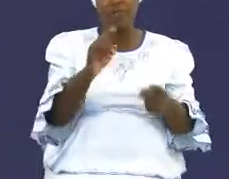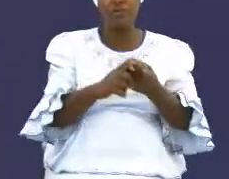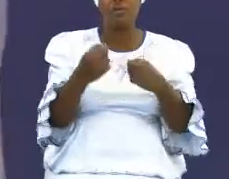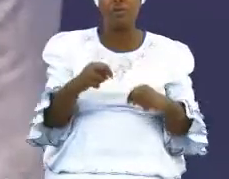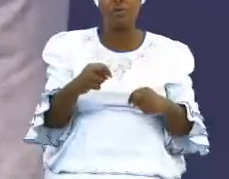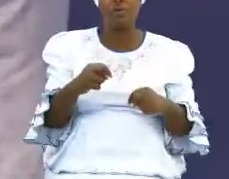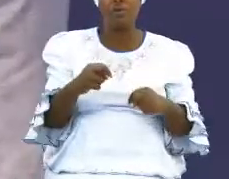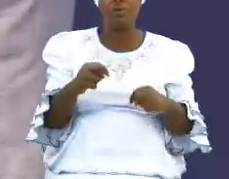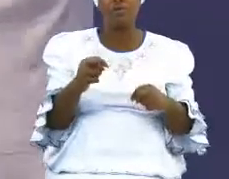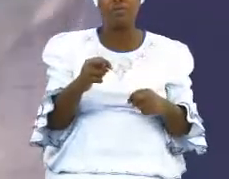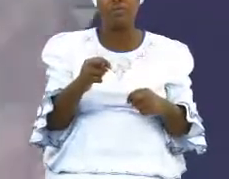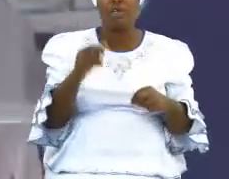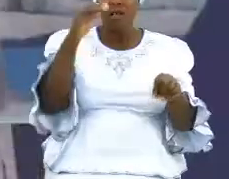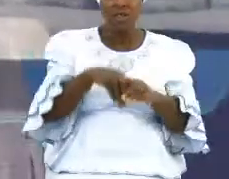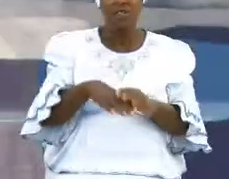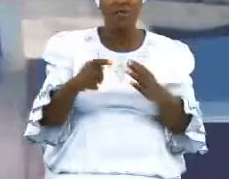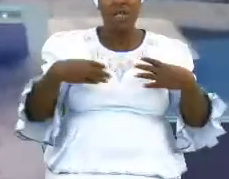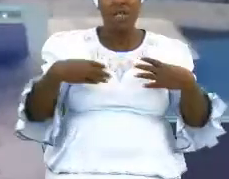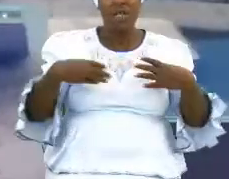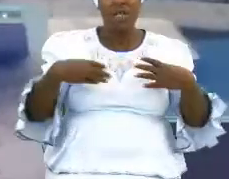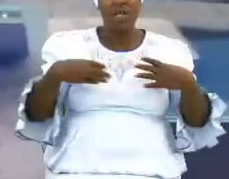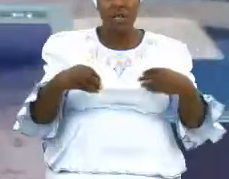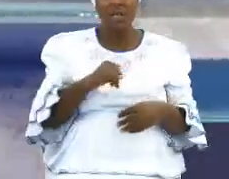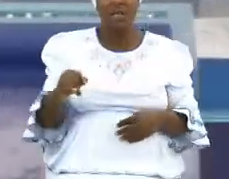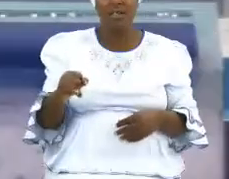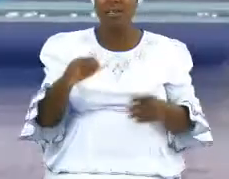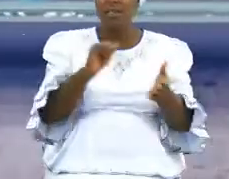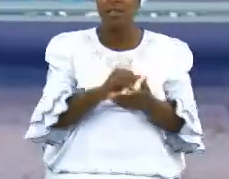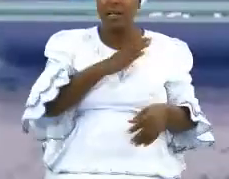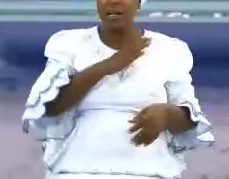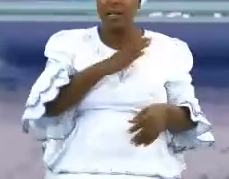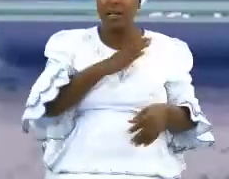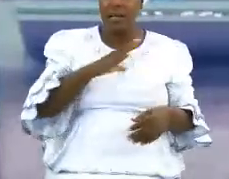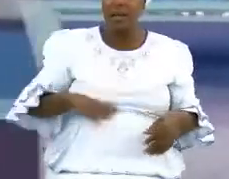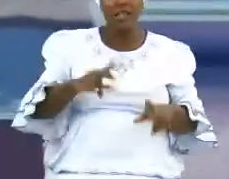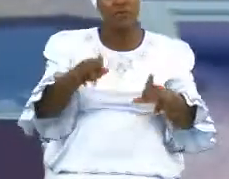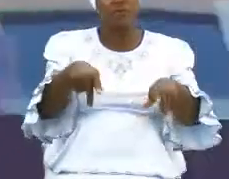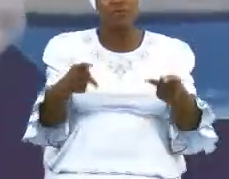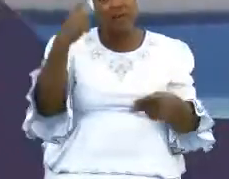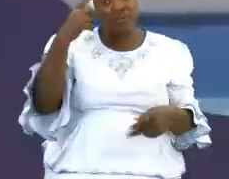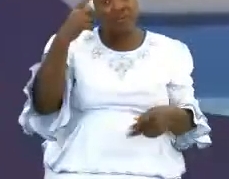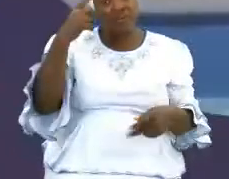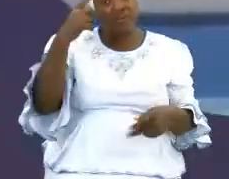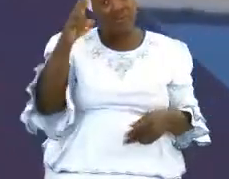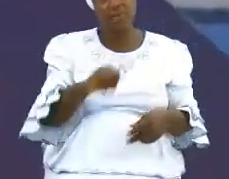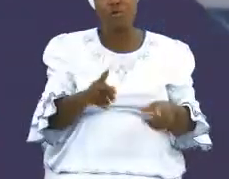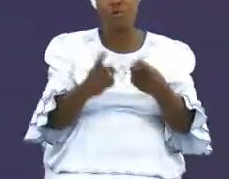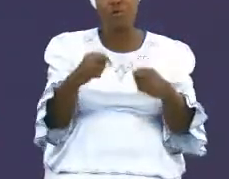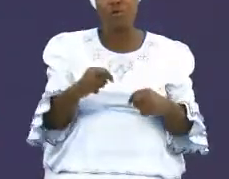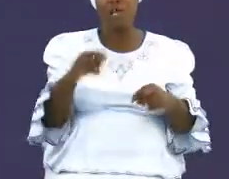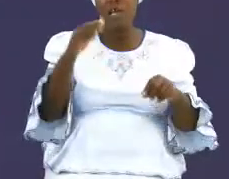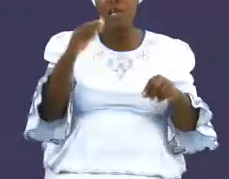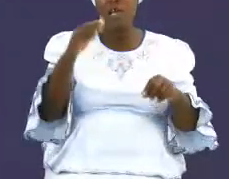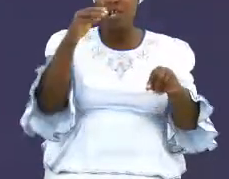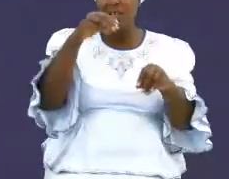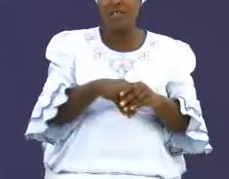come into the healing that Christ provides, for them to come into